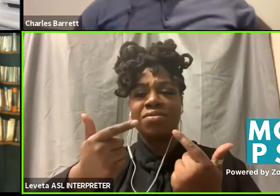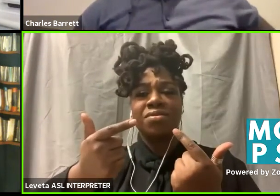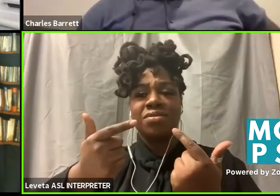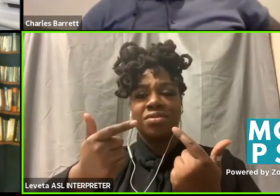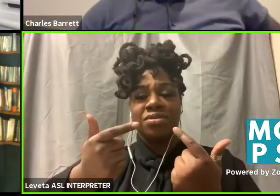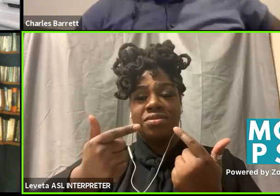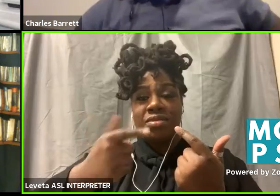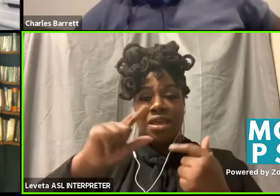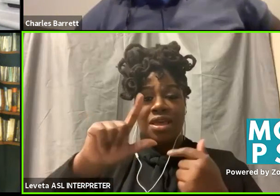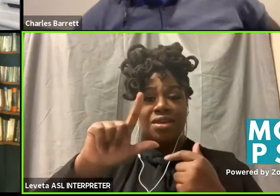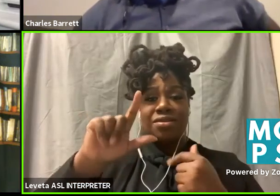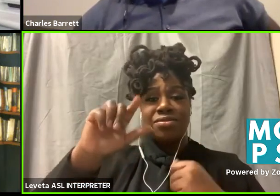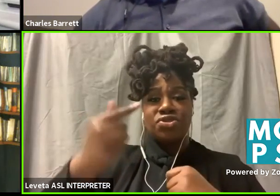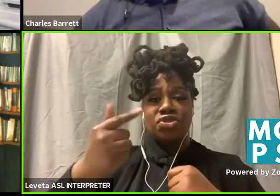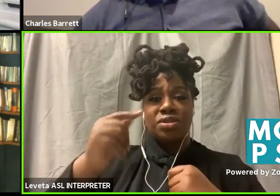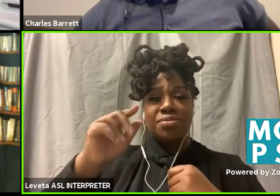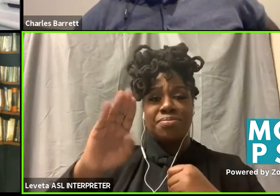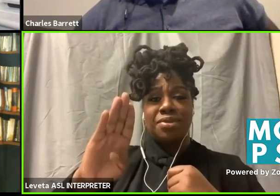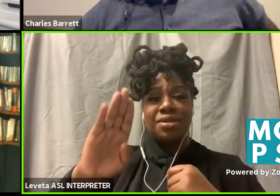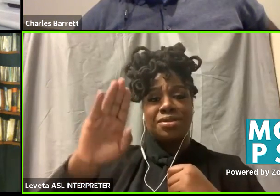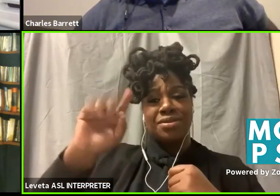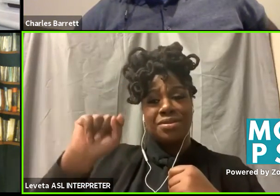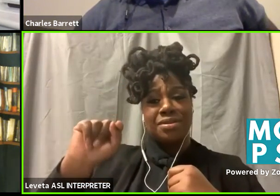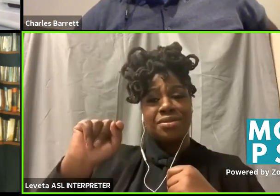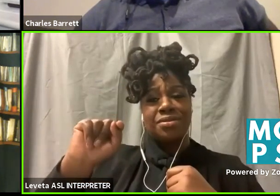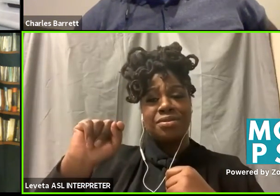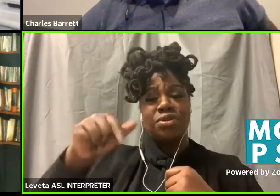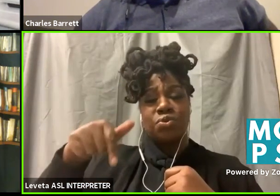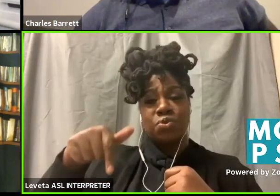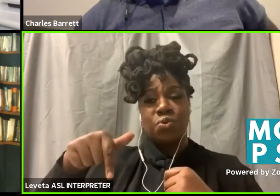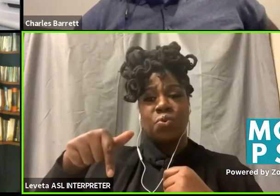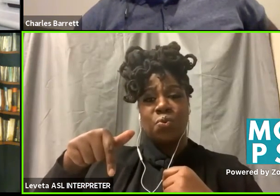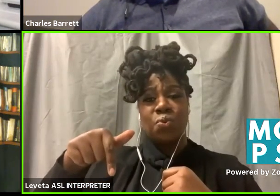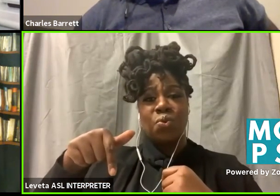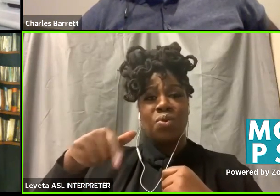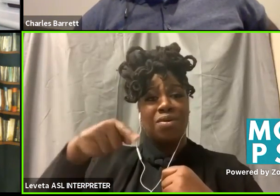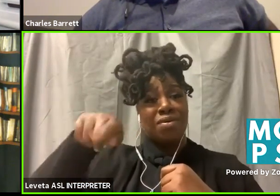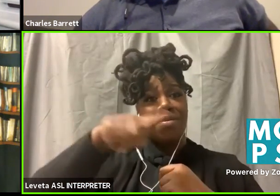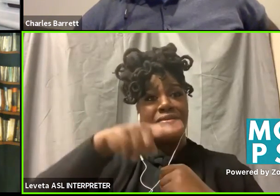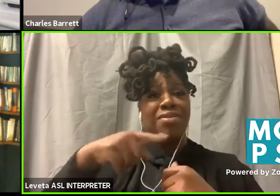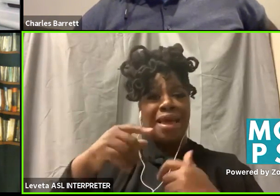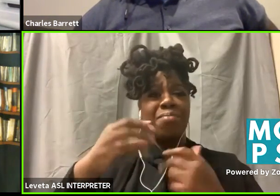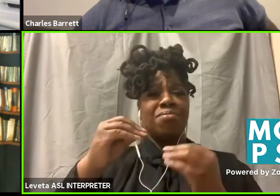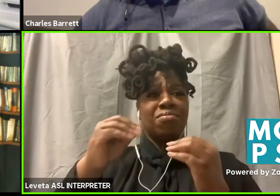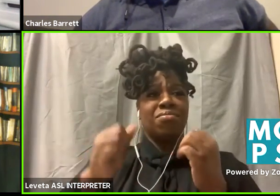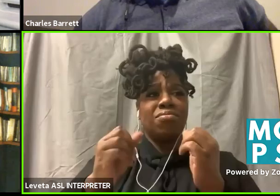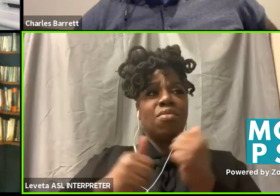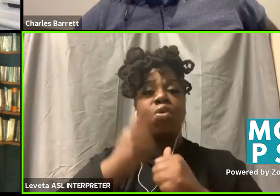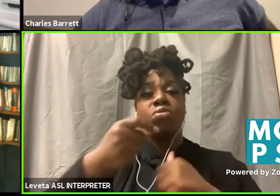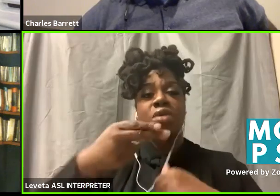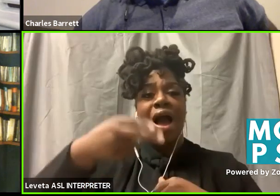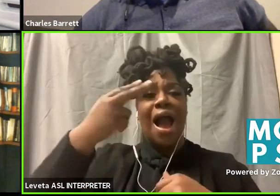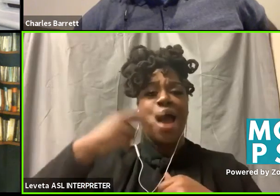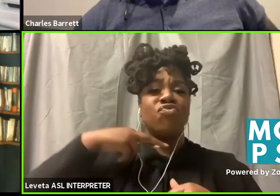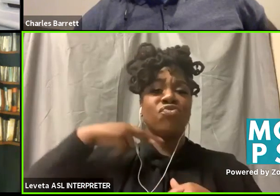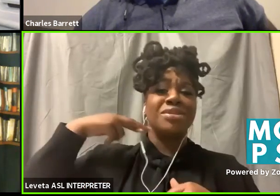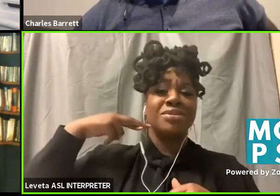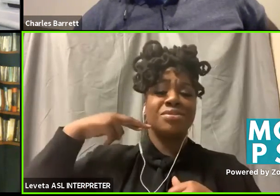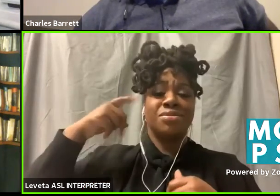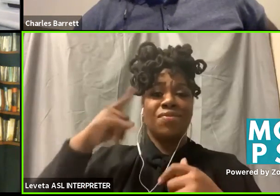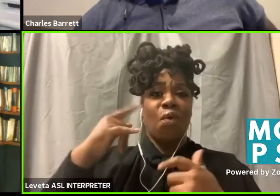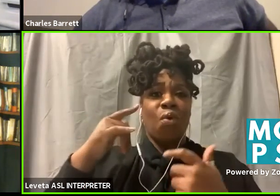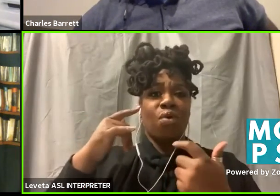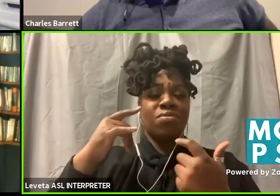already five times more likely to have attempted suicide in comparison to their heterosexual peers. That